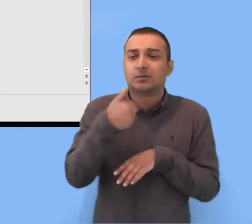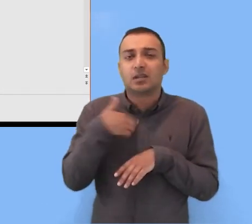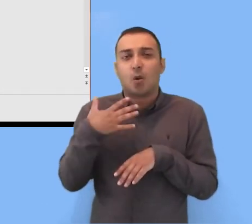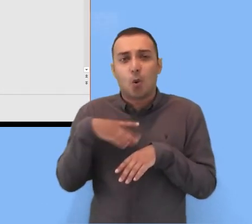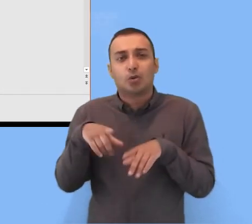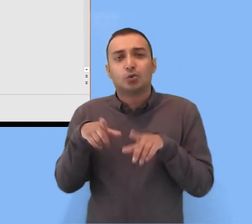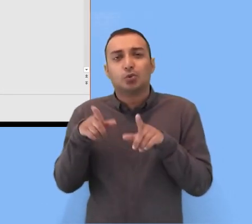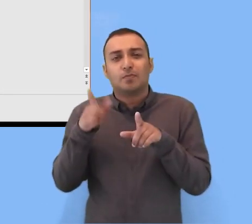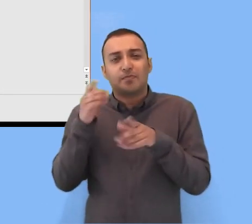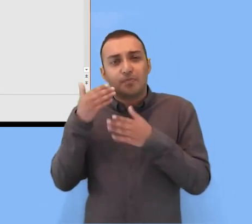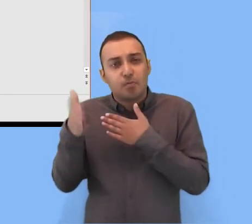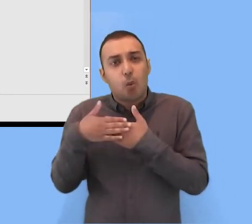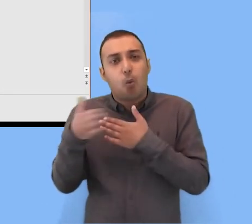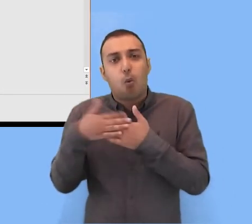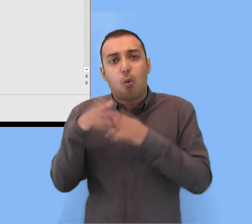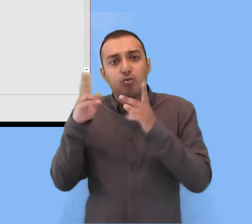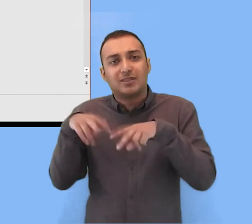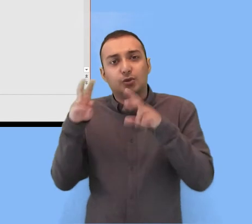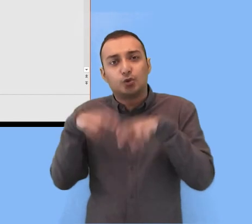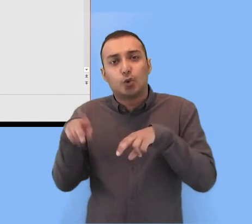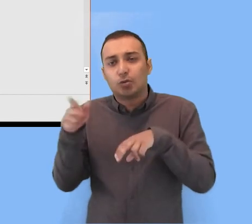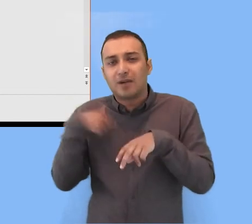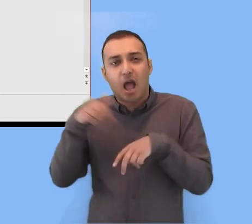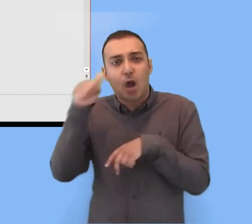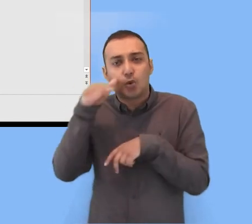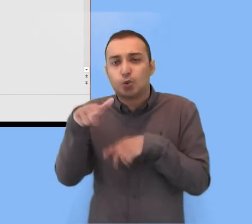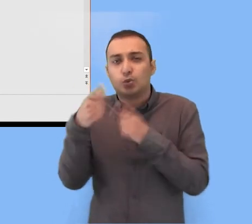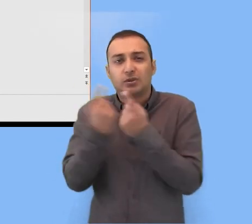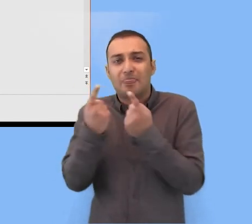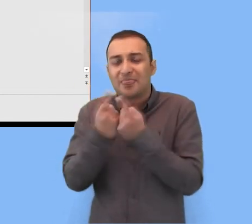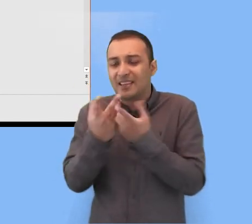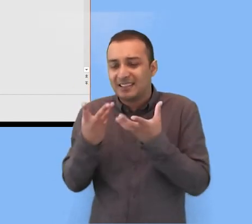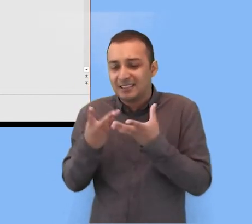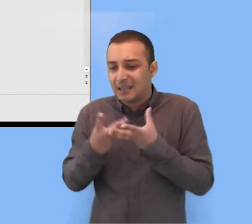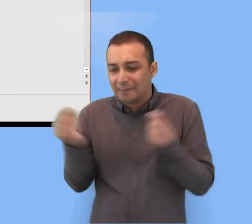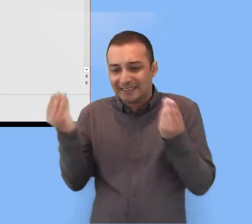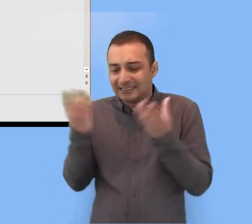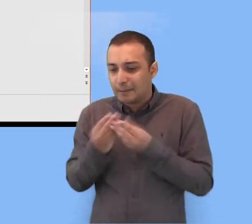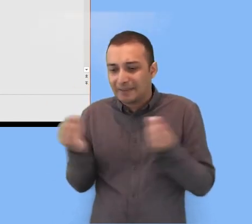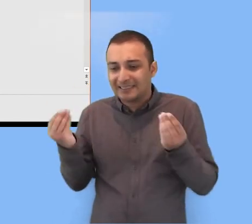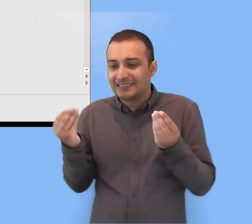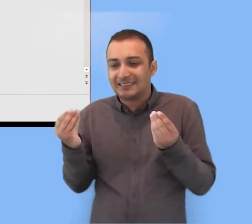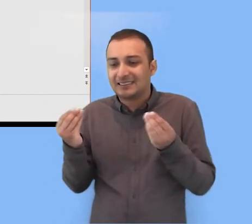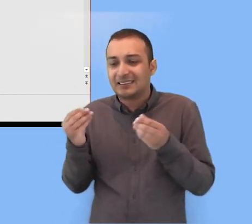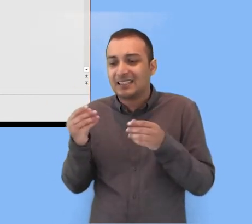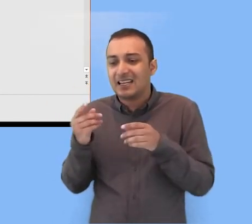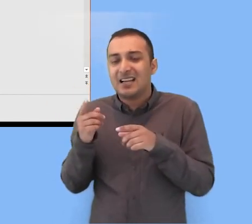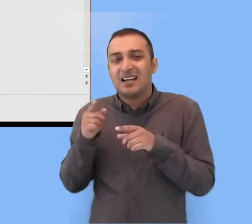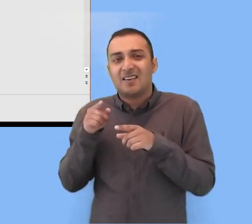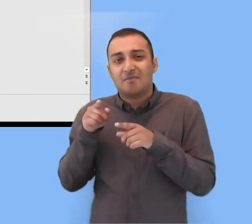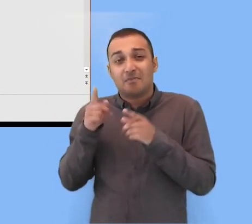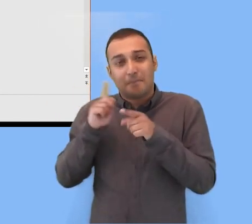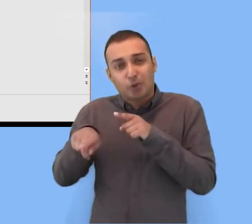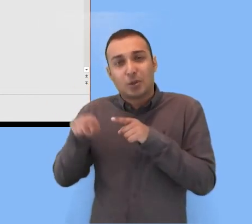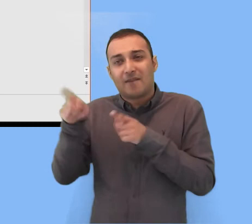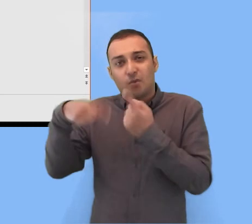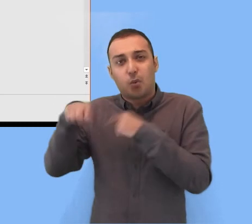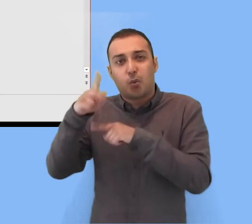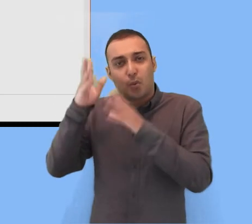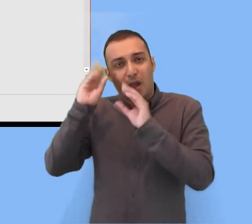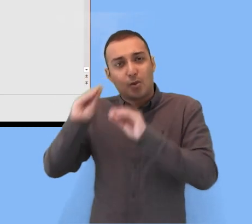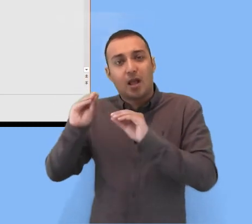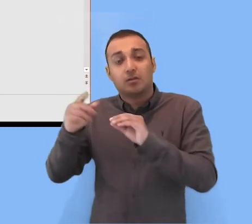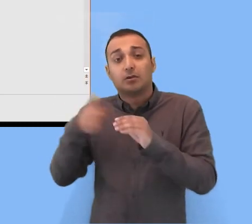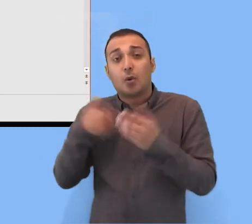what I knew was missing for educators. And so I did do about a year